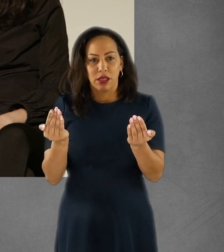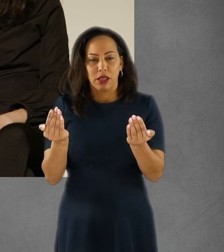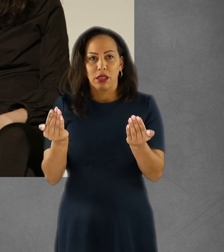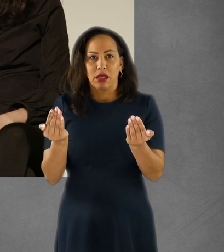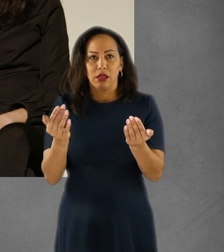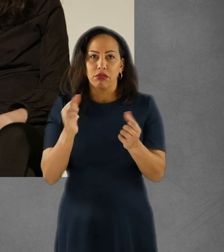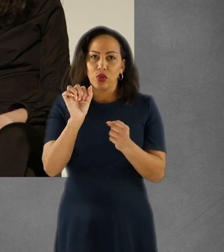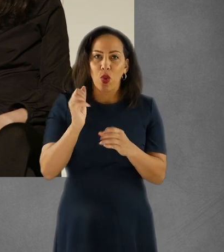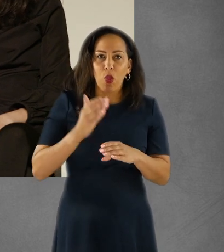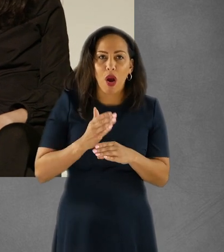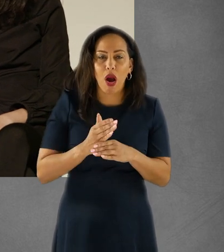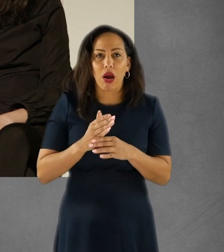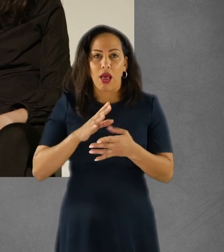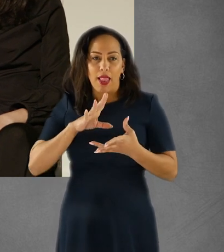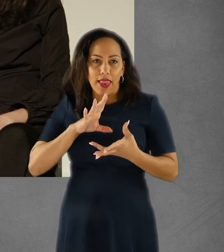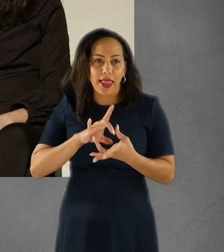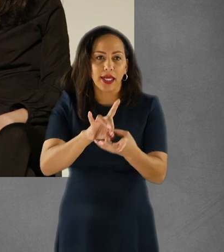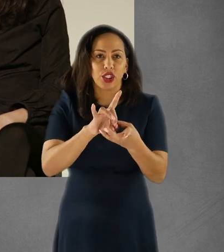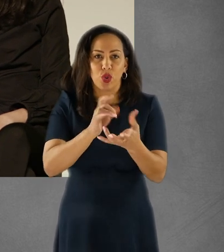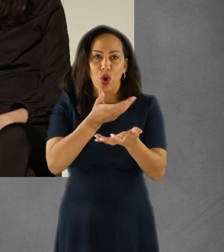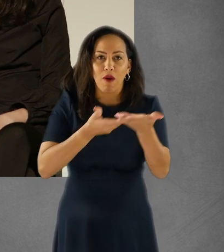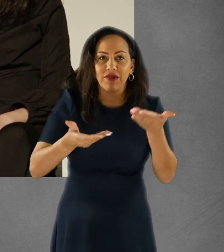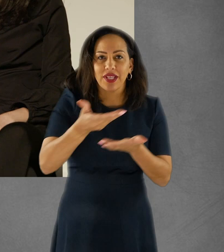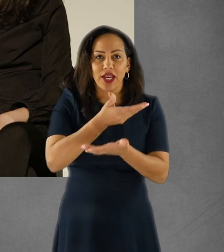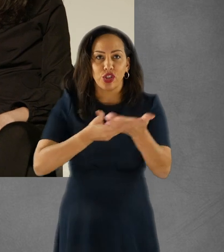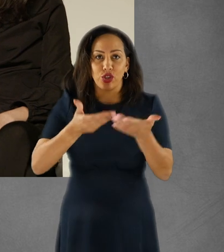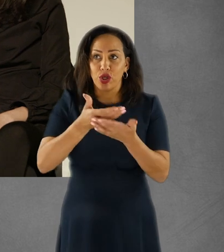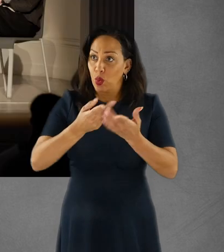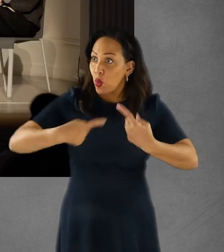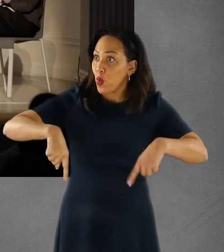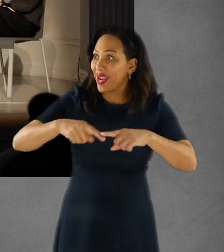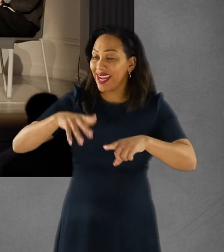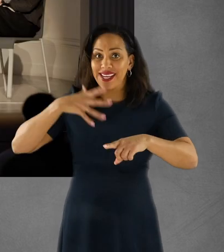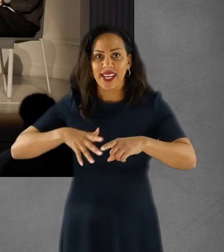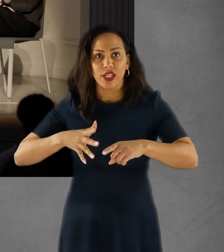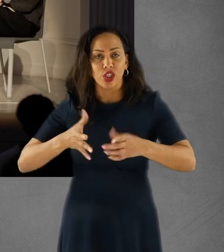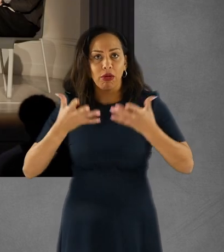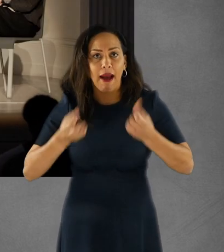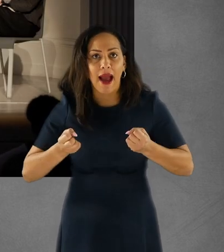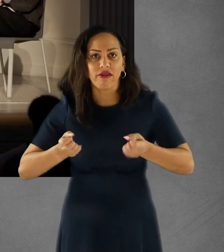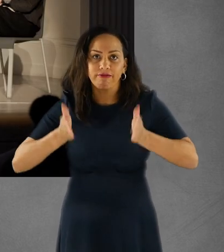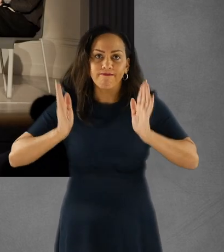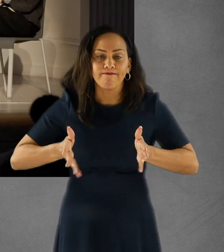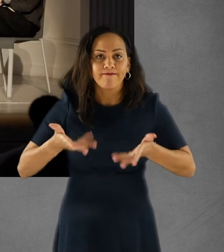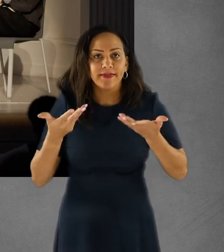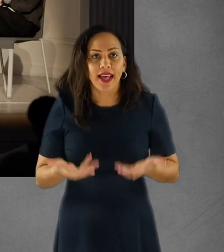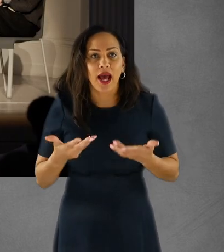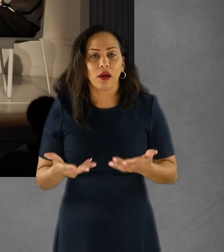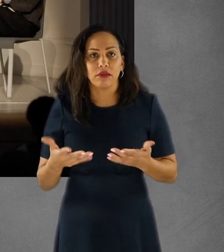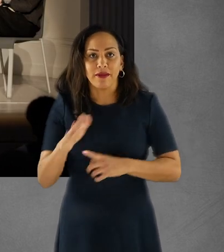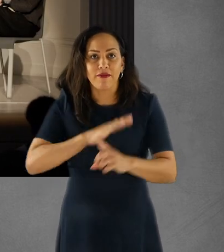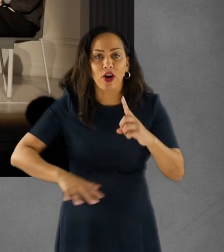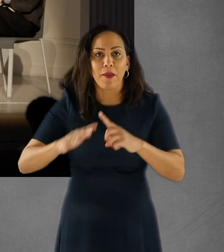a conversation that we need to have right now around kind of mm-hmm. environmental justice and balance and I think the stars